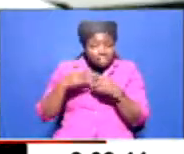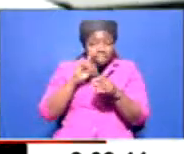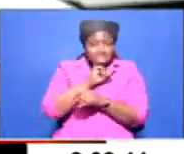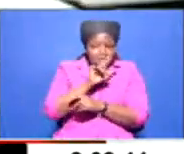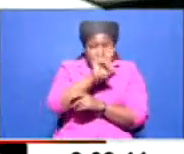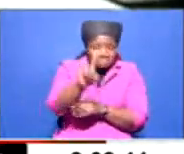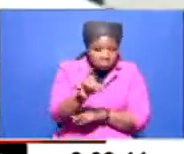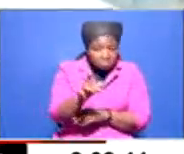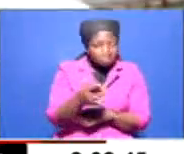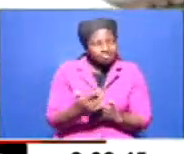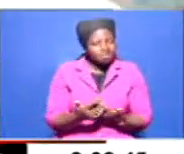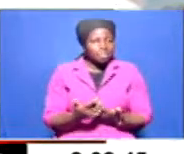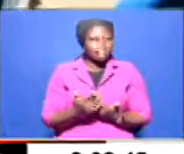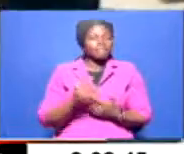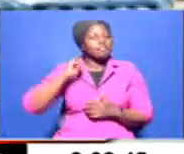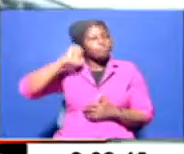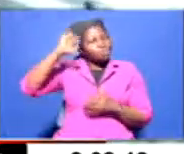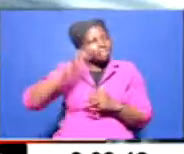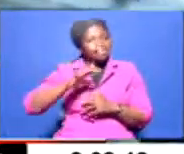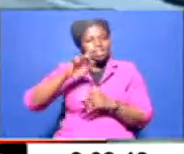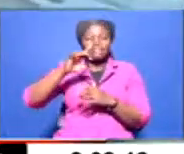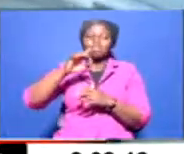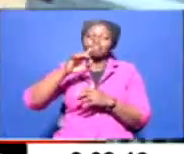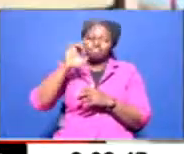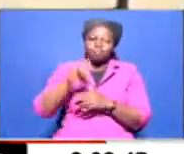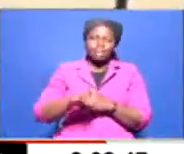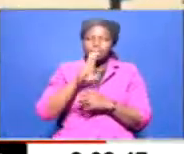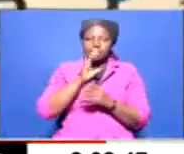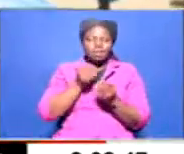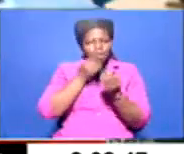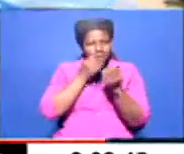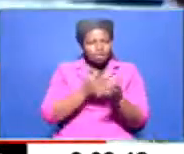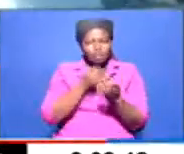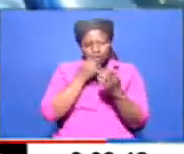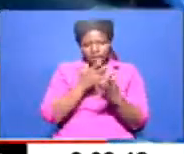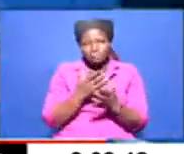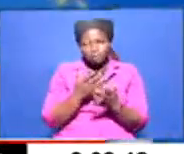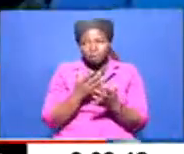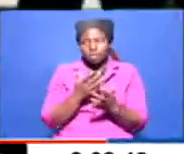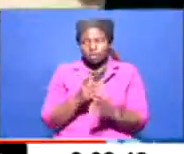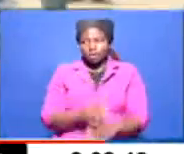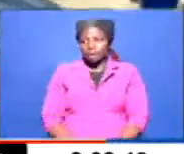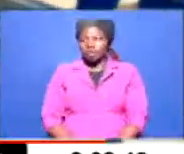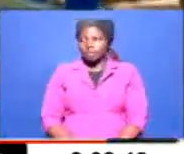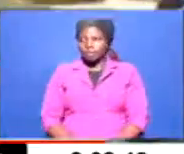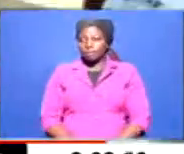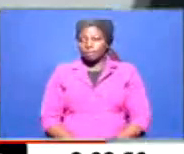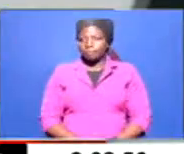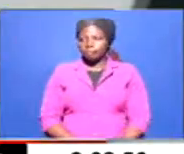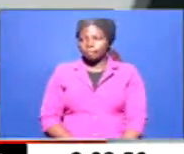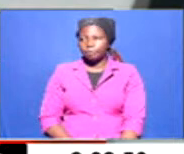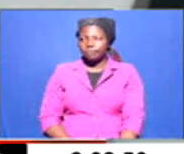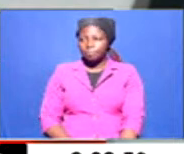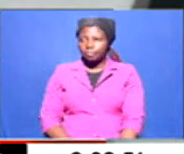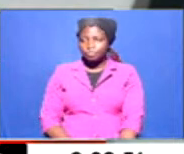Wanasiasa hakuna mtu haambiwi. Beatrice Getonyengetich, Prime Edition.